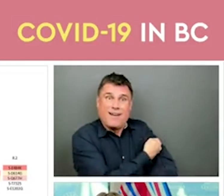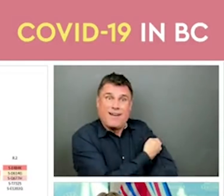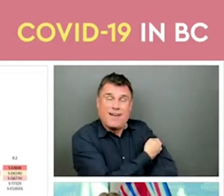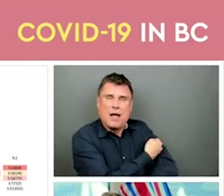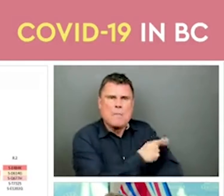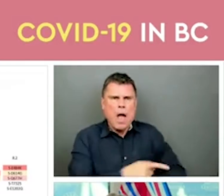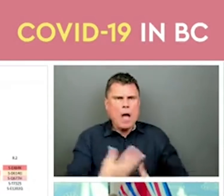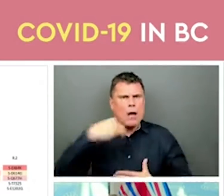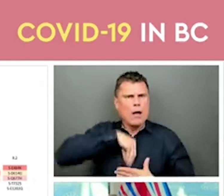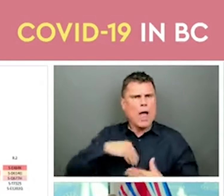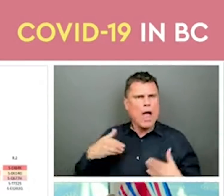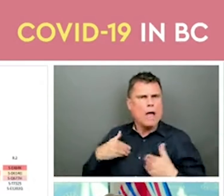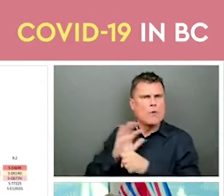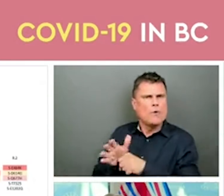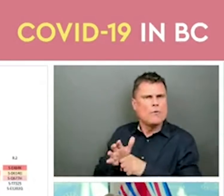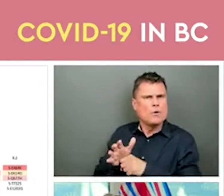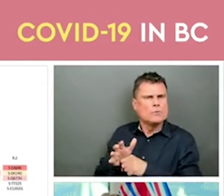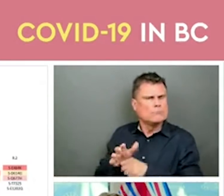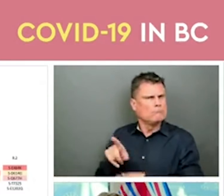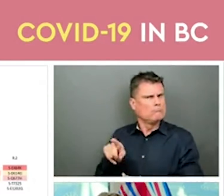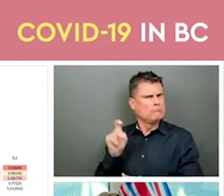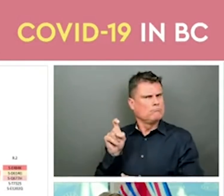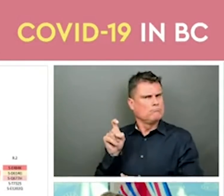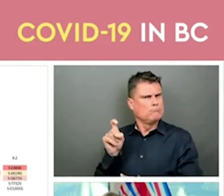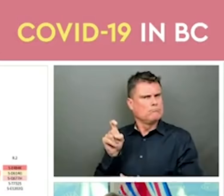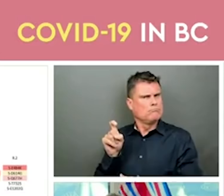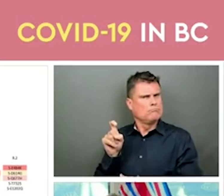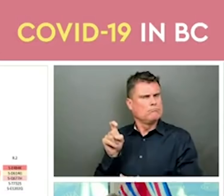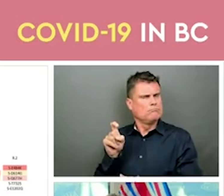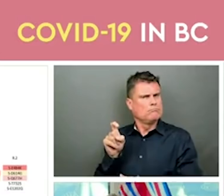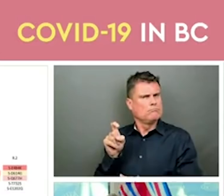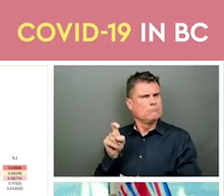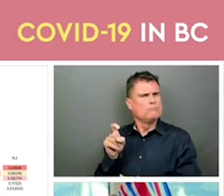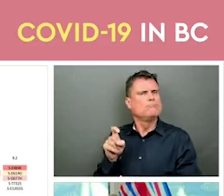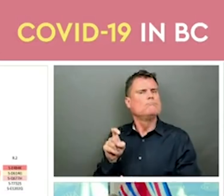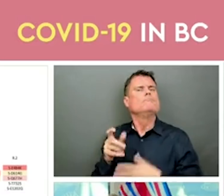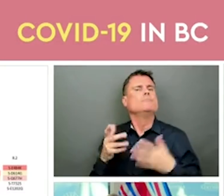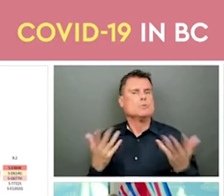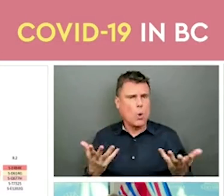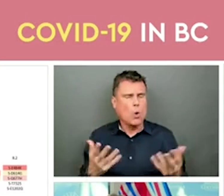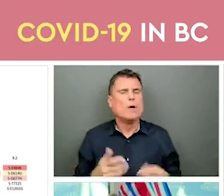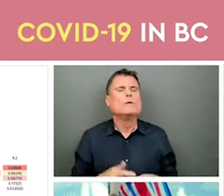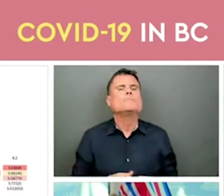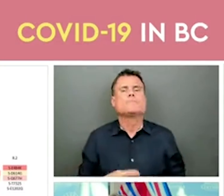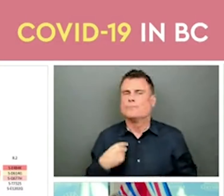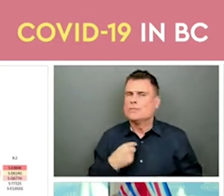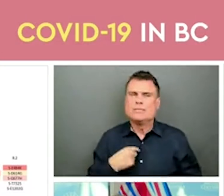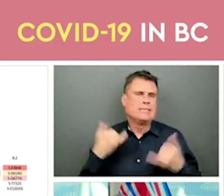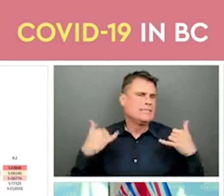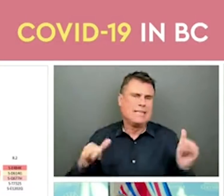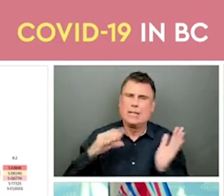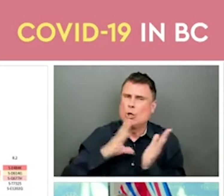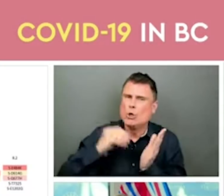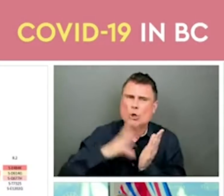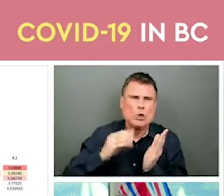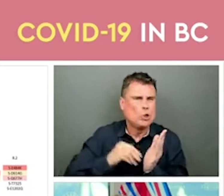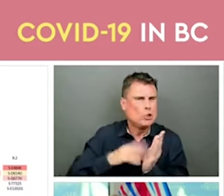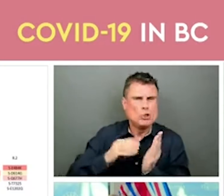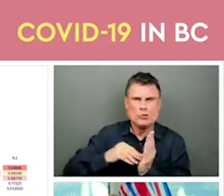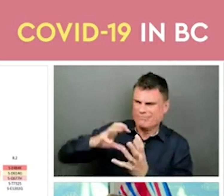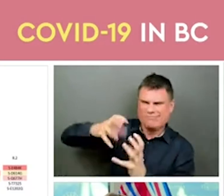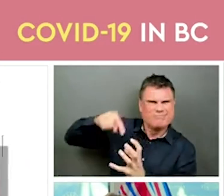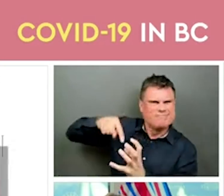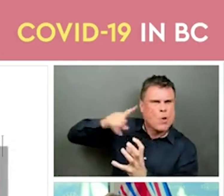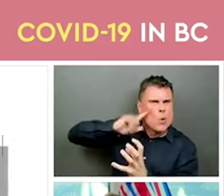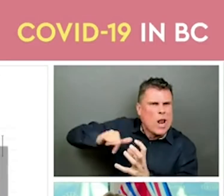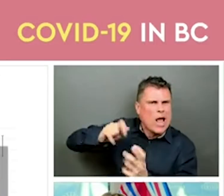piece that we have been evolving as we've understood more about the variants of concern in British Columbia right now.